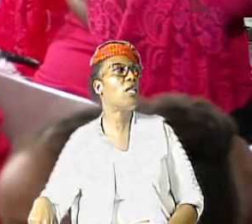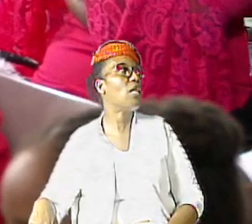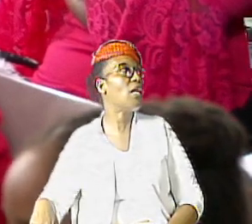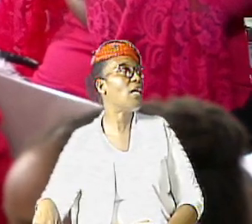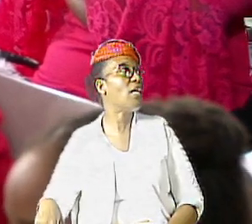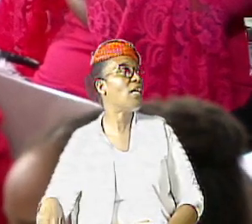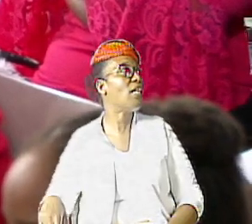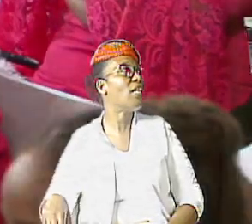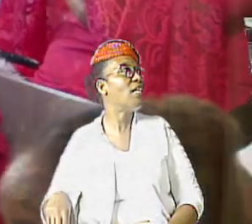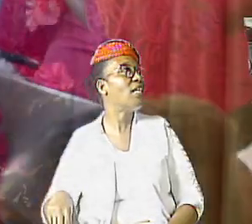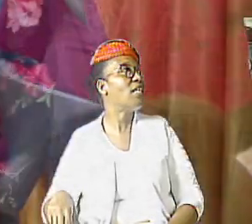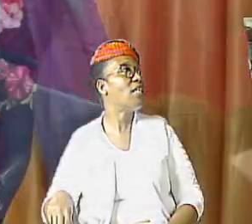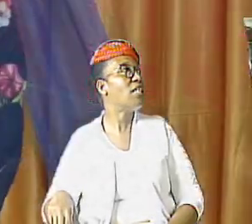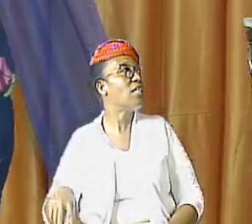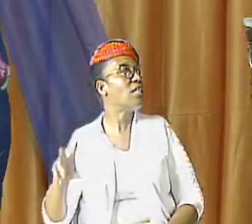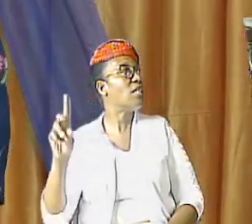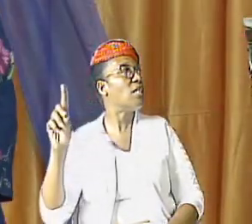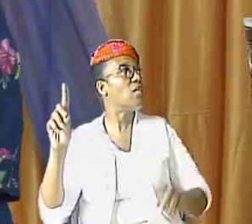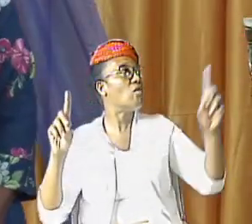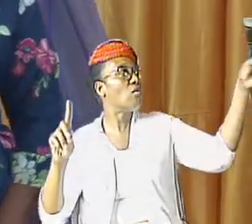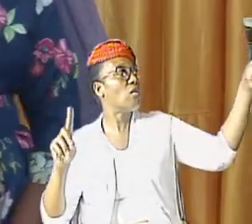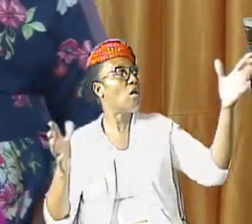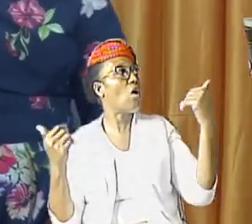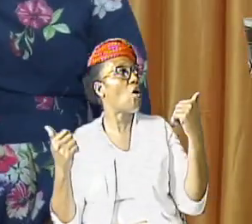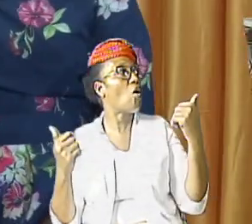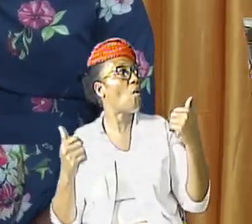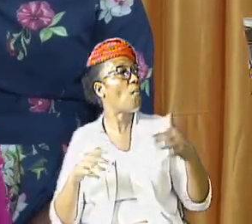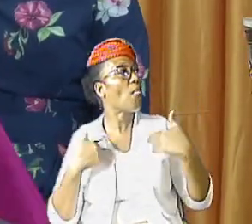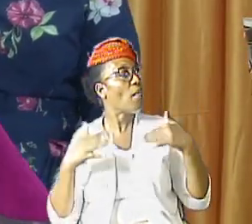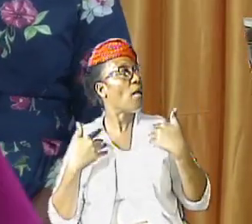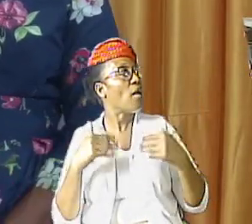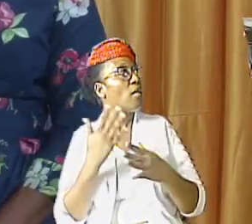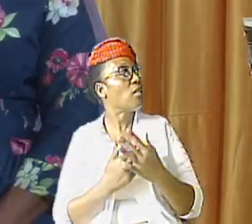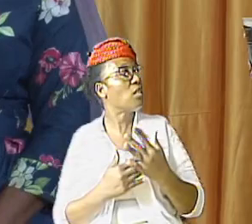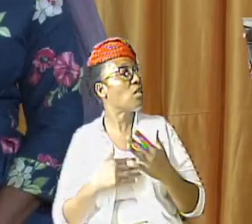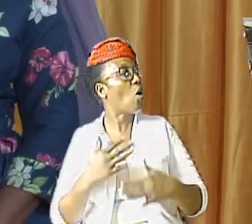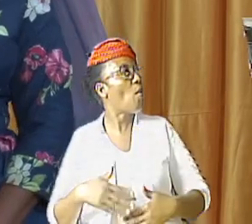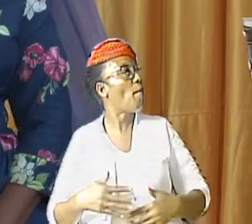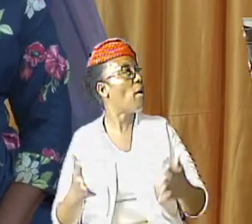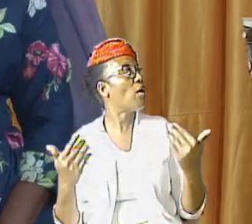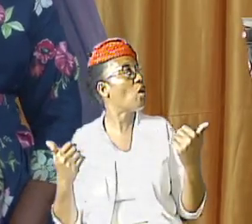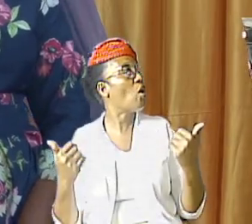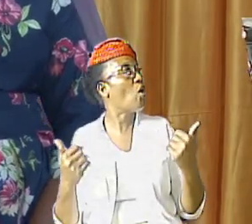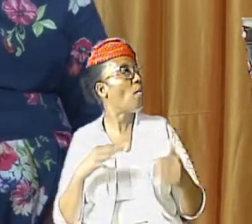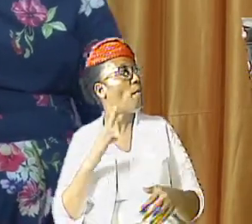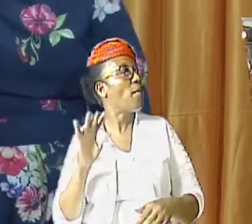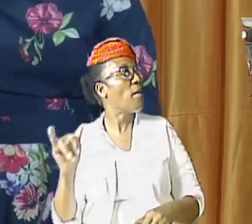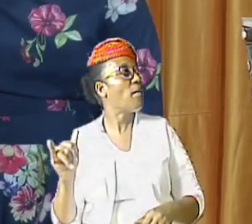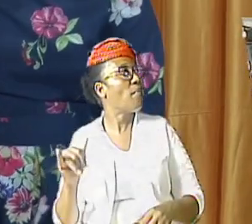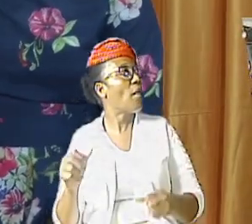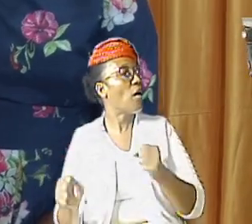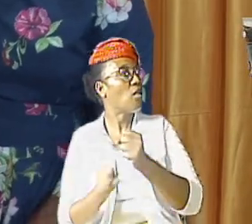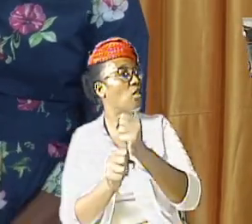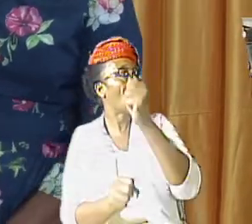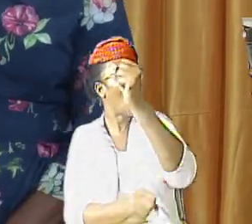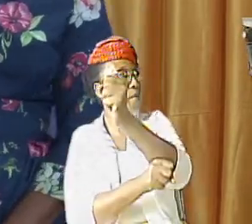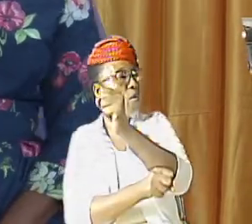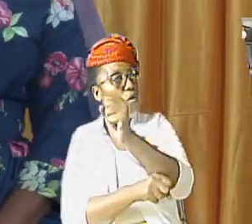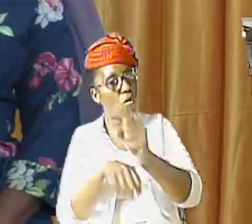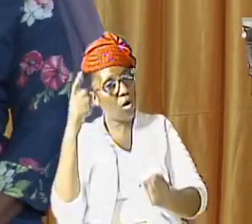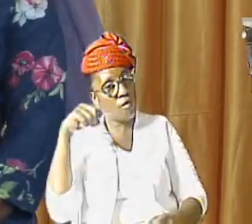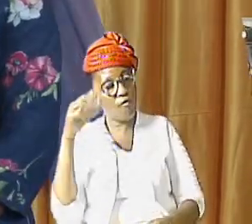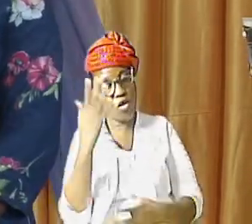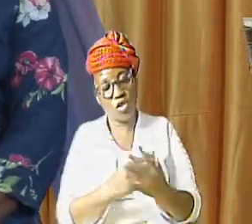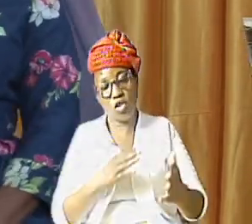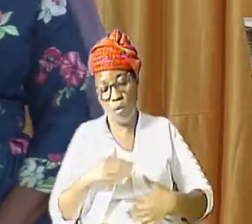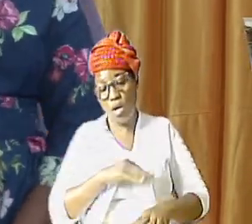family. And I just want to encourage somebody, as Antoine did, you know, be that support for somebody. All of